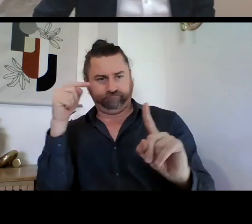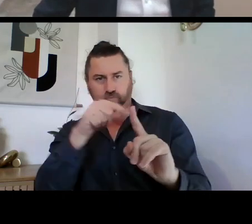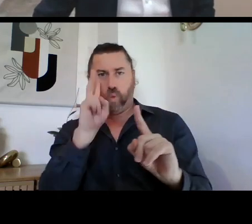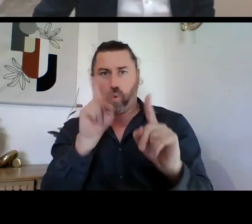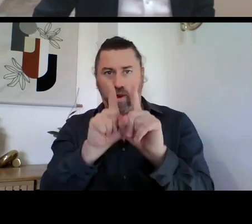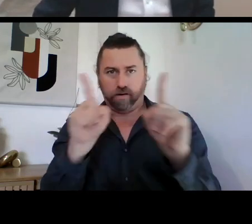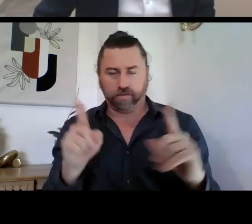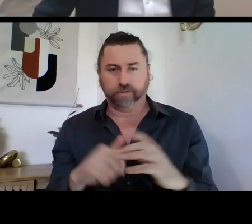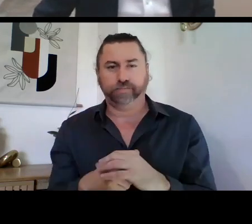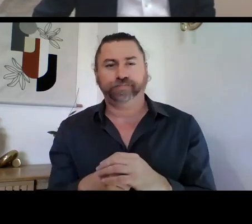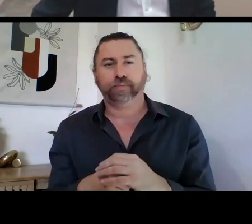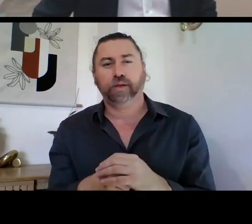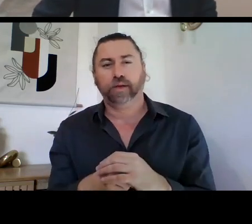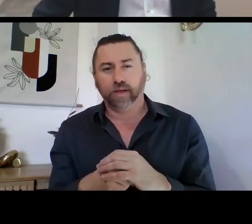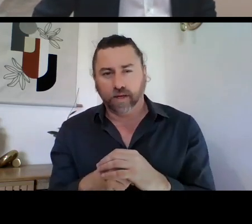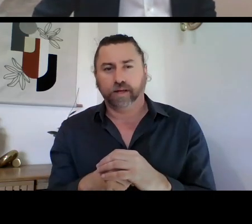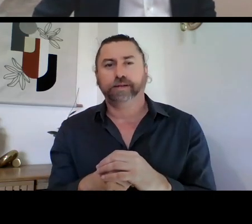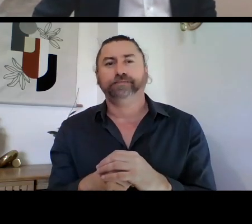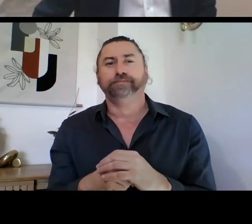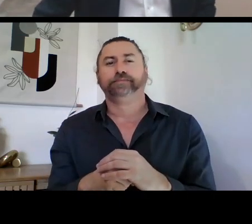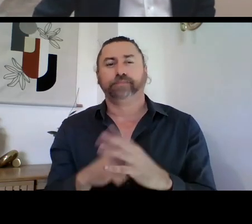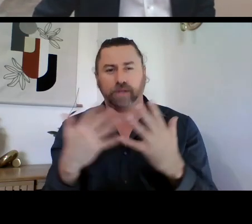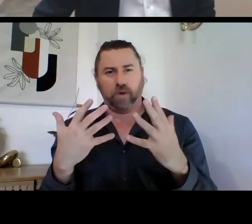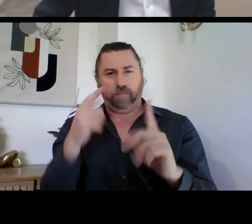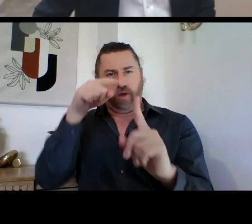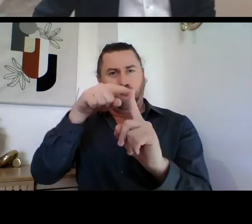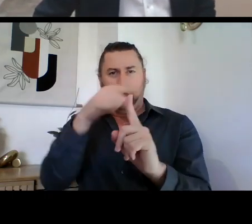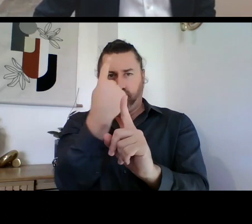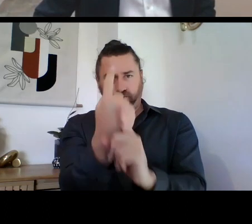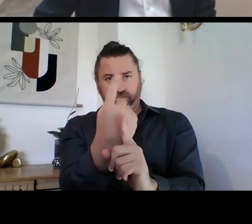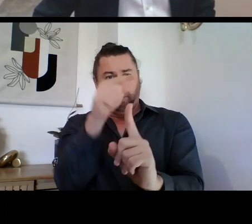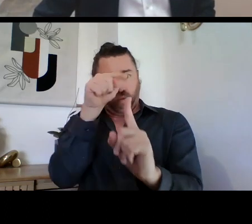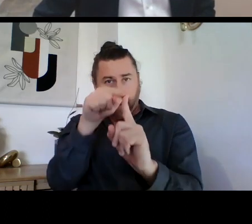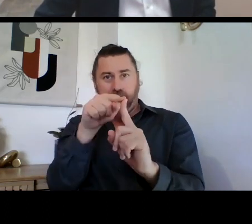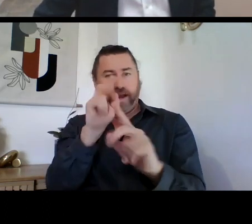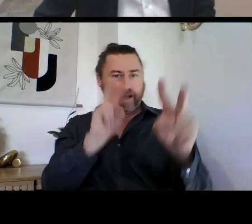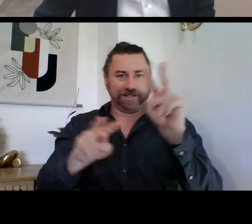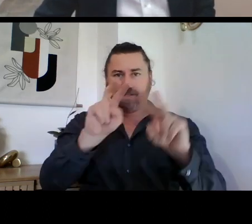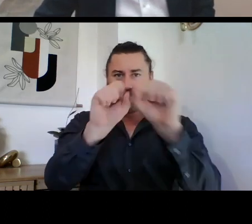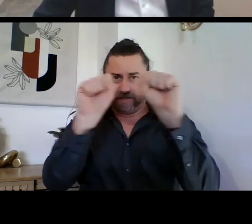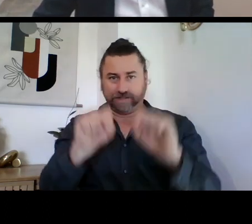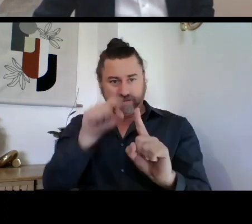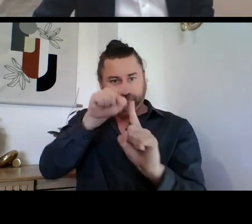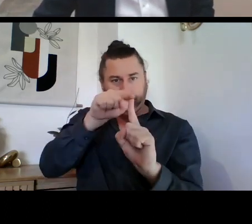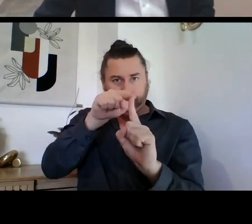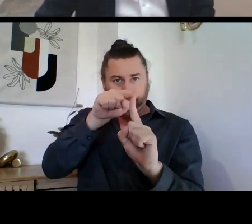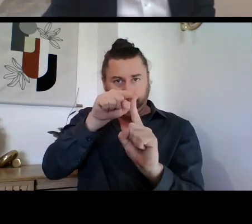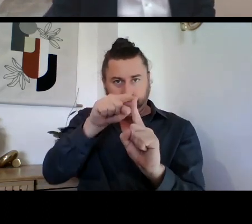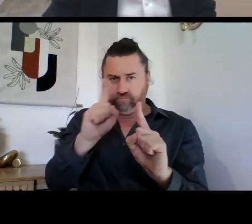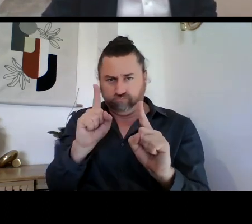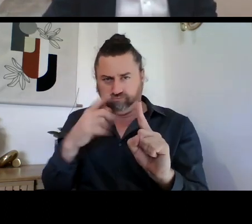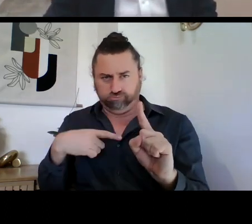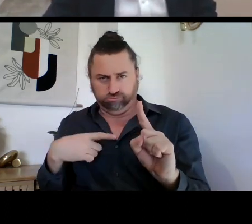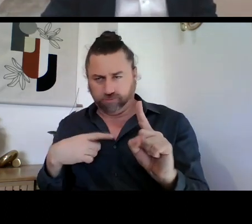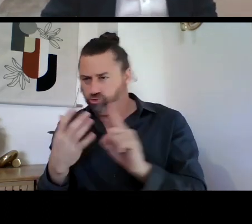All right, I'll begin by explaining what we mean by a single assessment system and why it's important to achieve. So